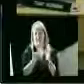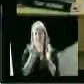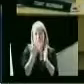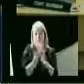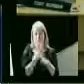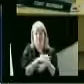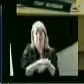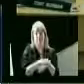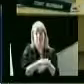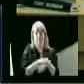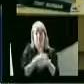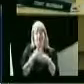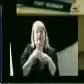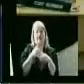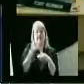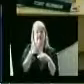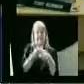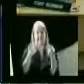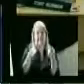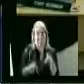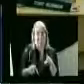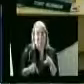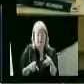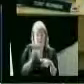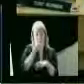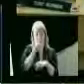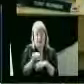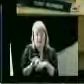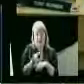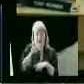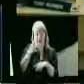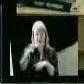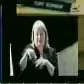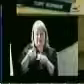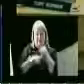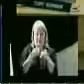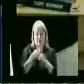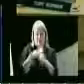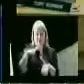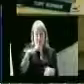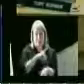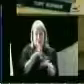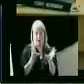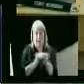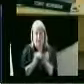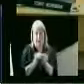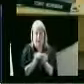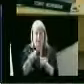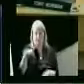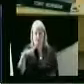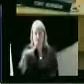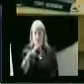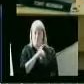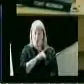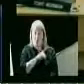The next event was the July 2nd this year board meeting, where the board